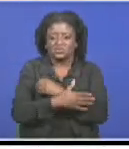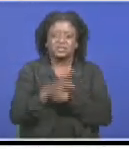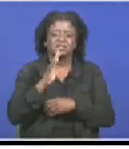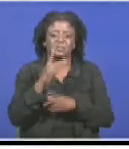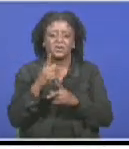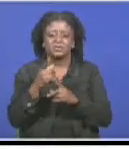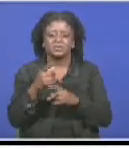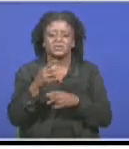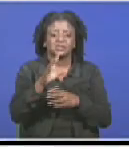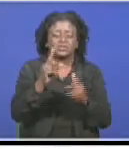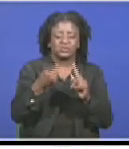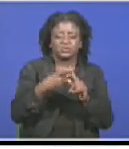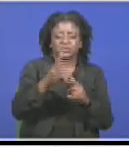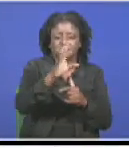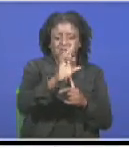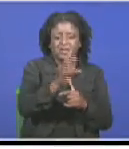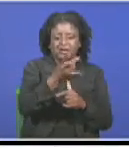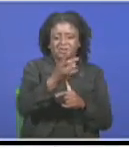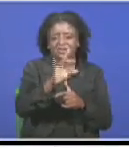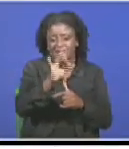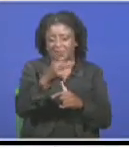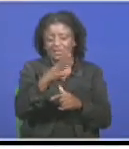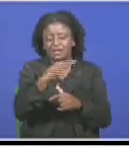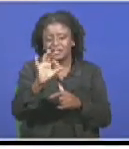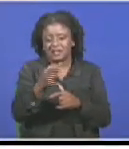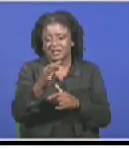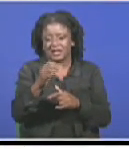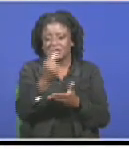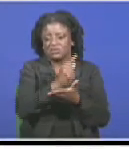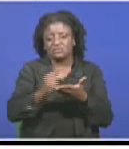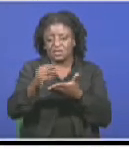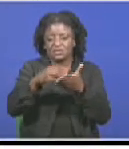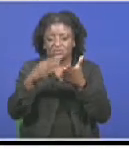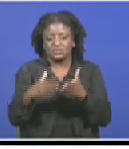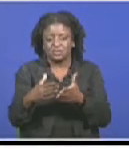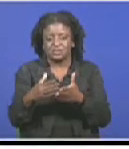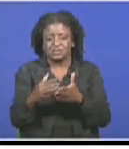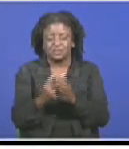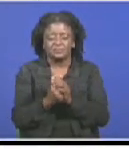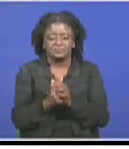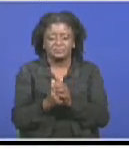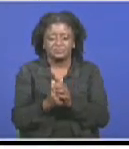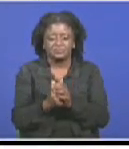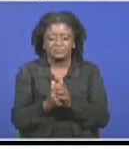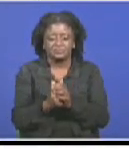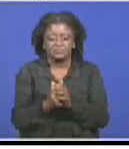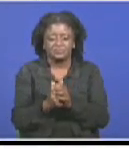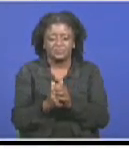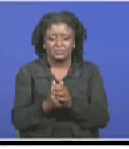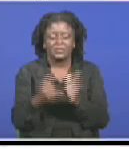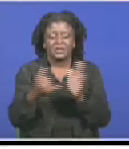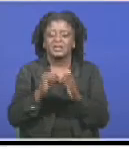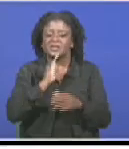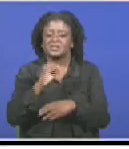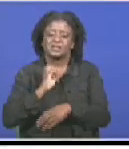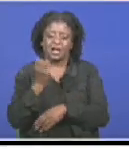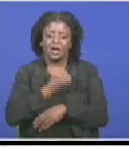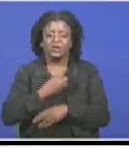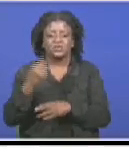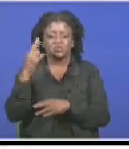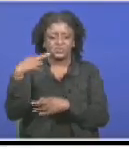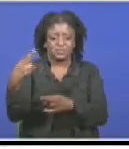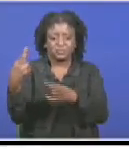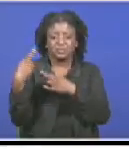and 9th graders. The students were eager to meet the Prime Minister and hear his words of inspiration. But it's our responsibility